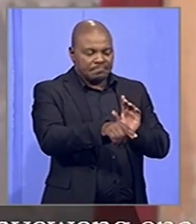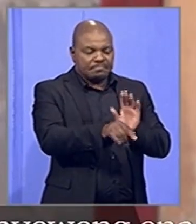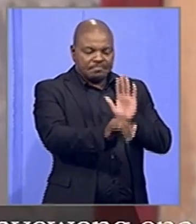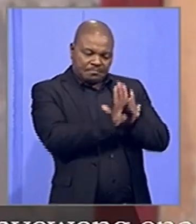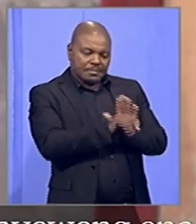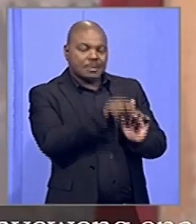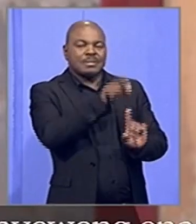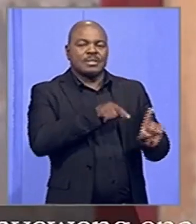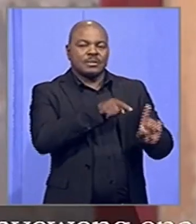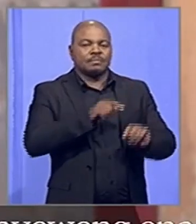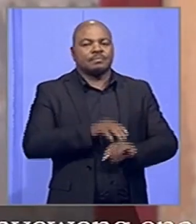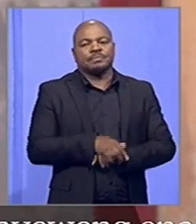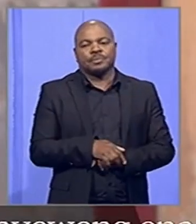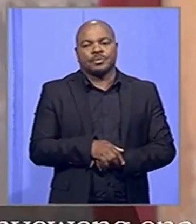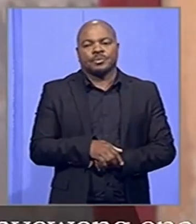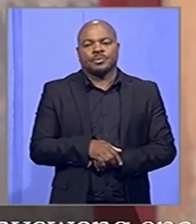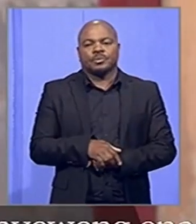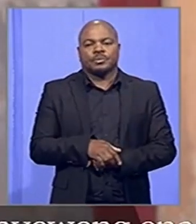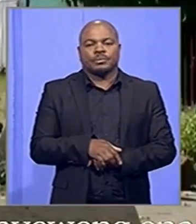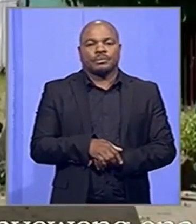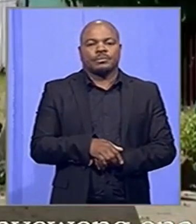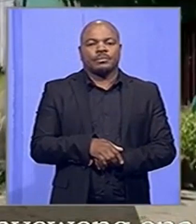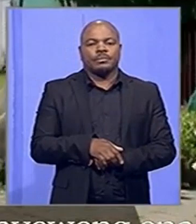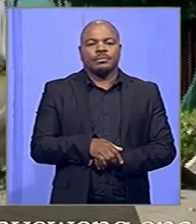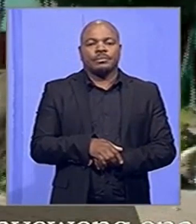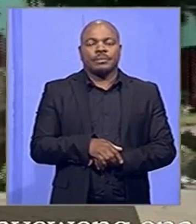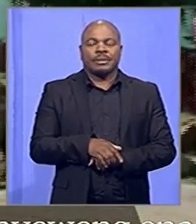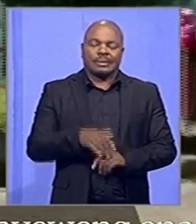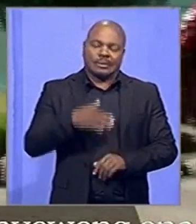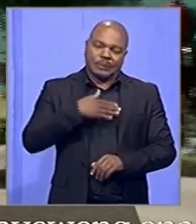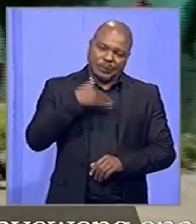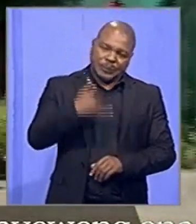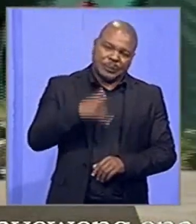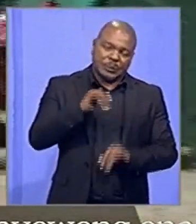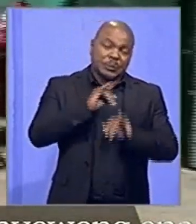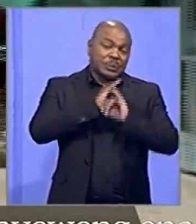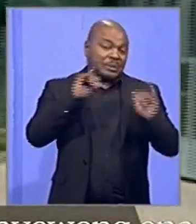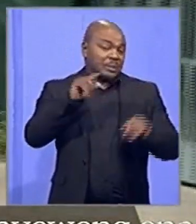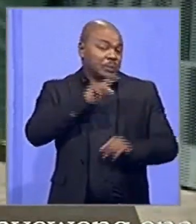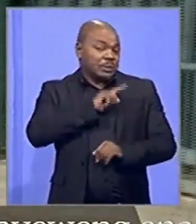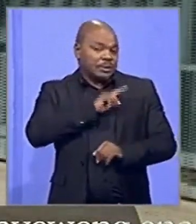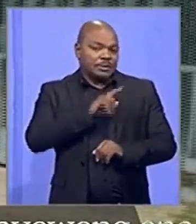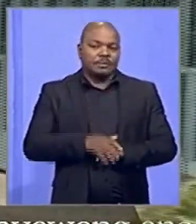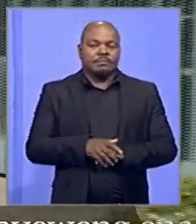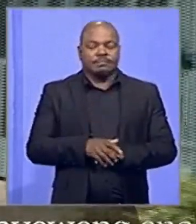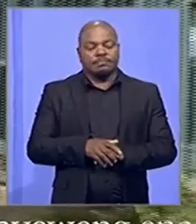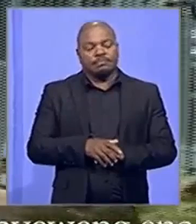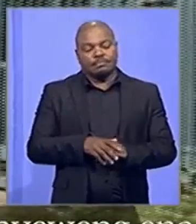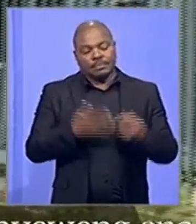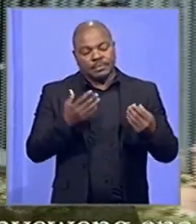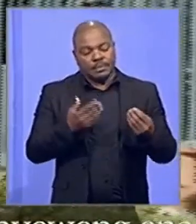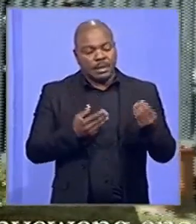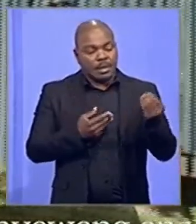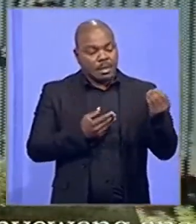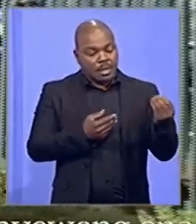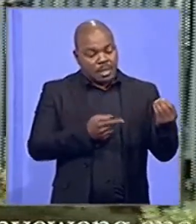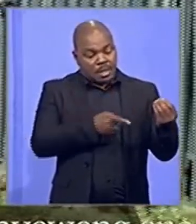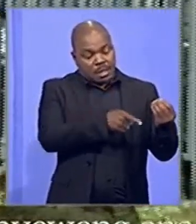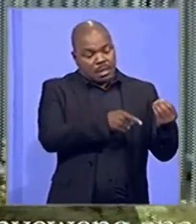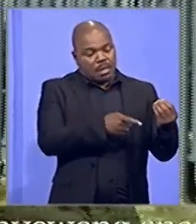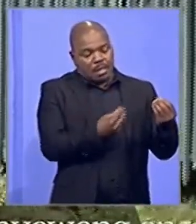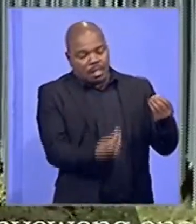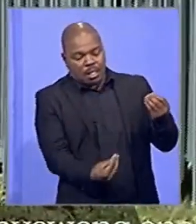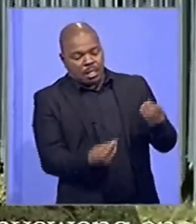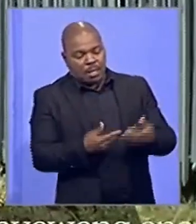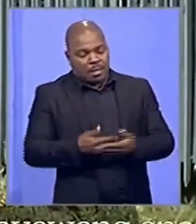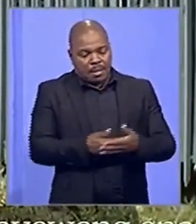into bendiyibone pha yabuya. Se utlwisang bohloko le ho feta ke hore ngwana wa mofu ya dilemo tse